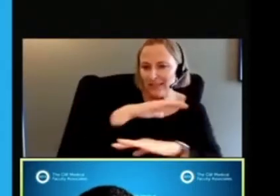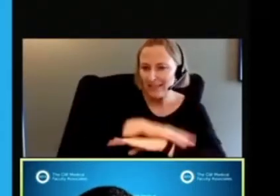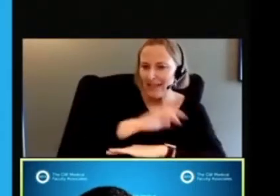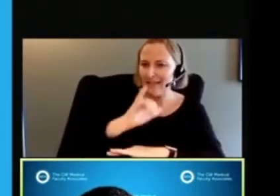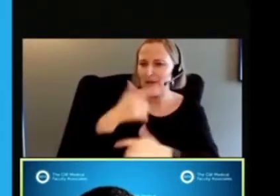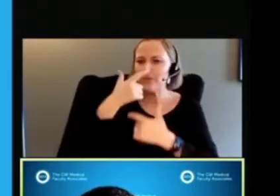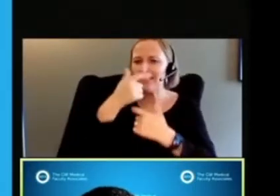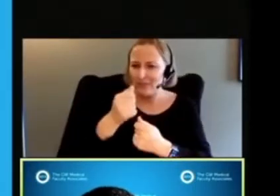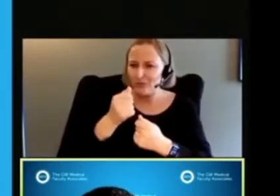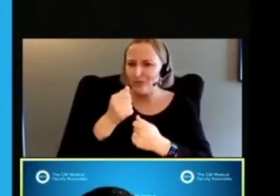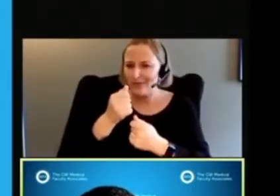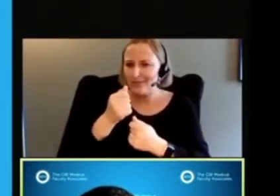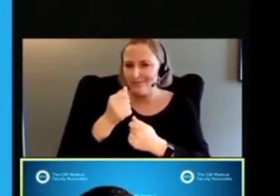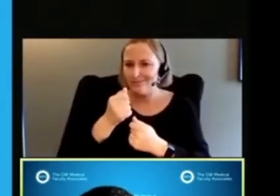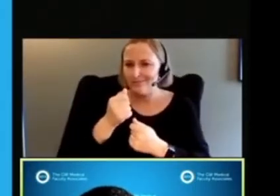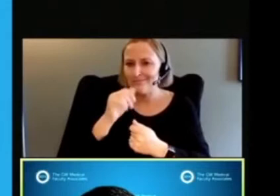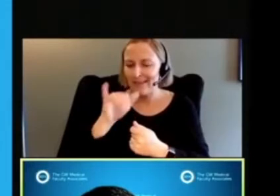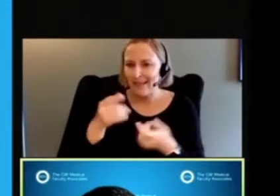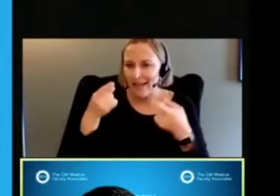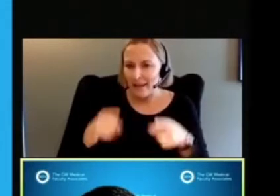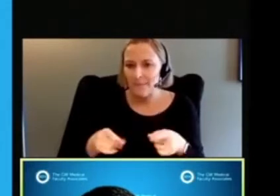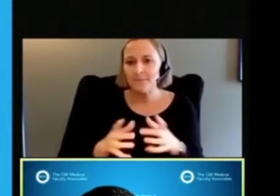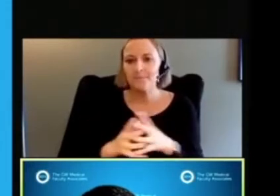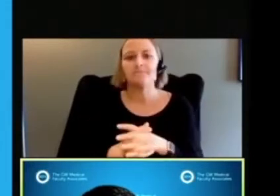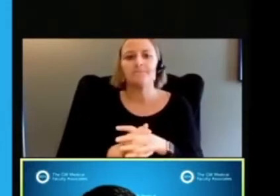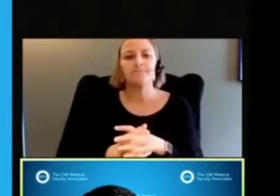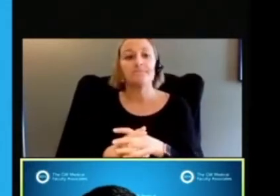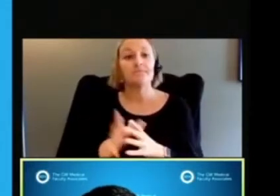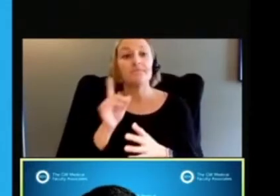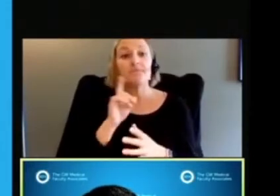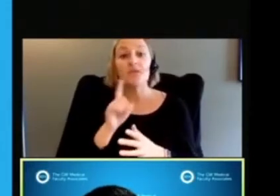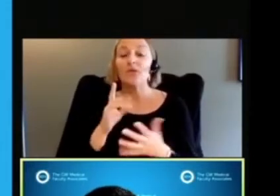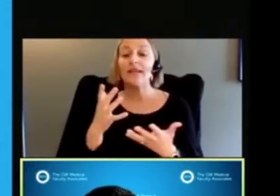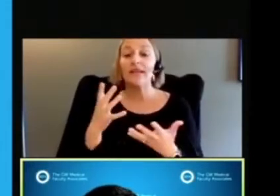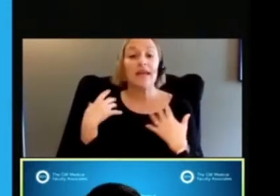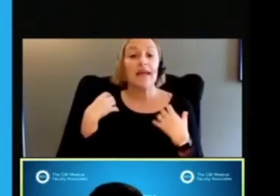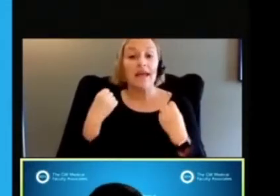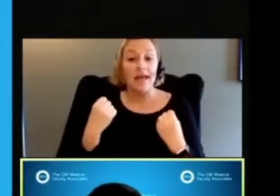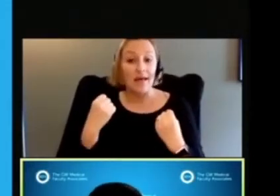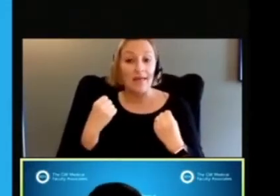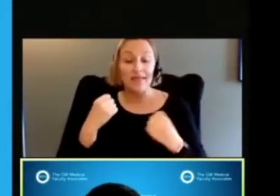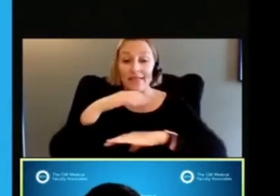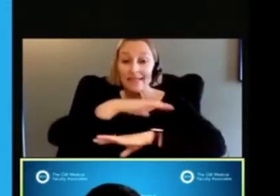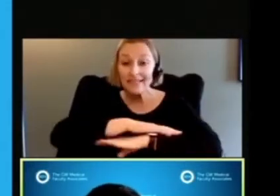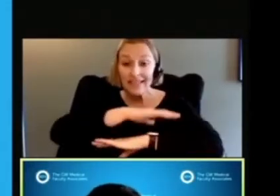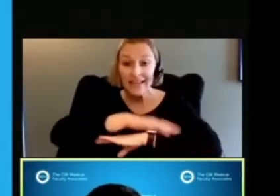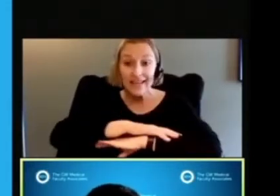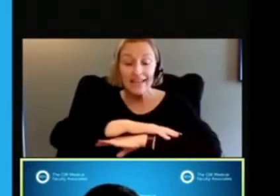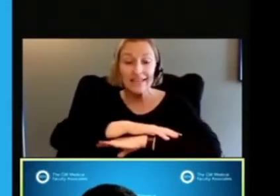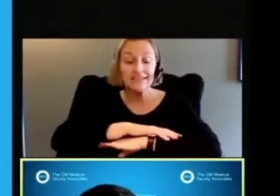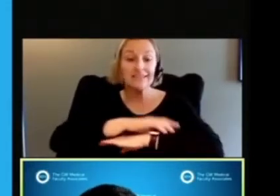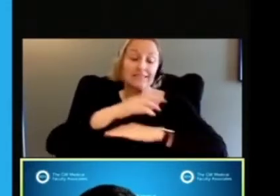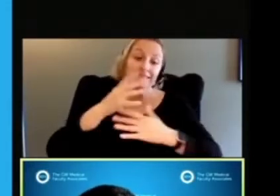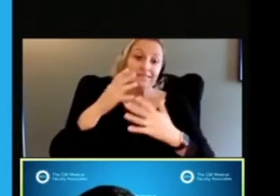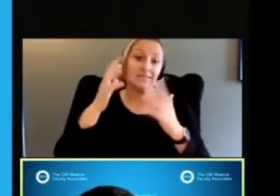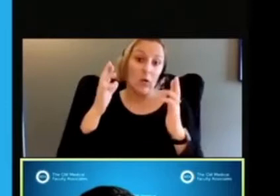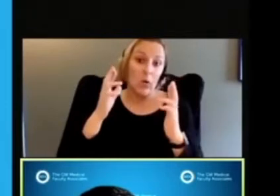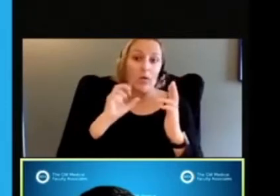learned. And really, as the help desk hopefully returns into its in-person format after the